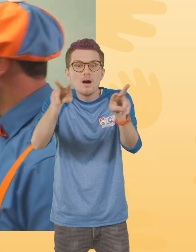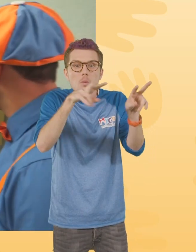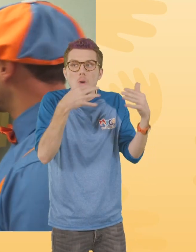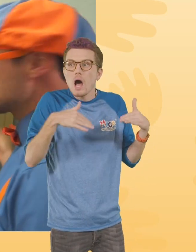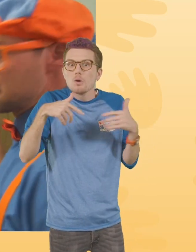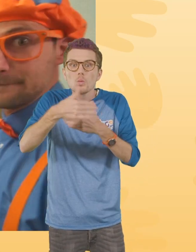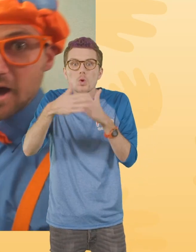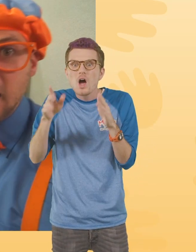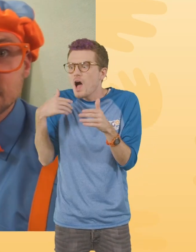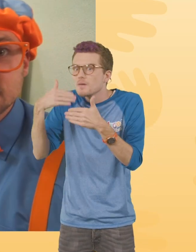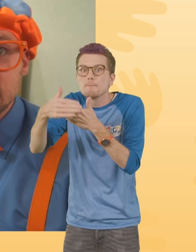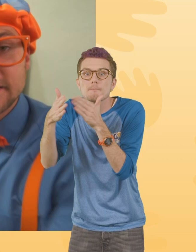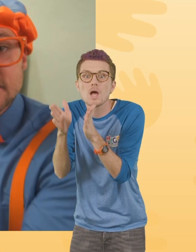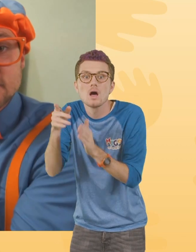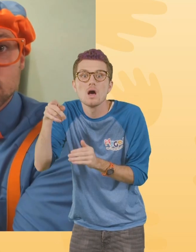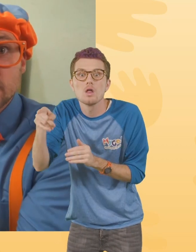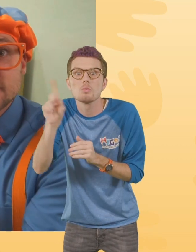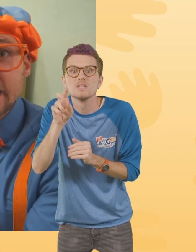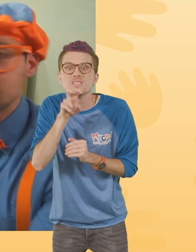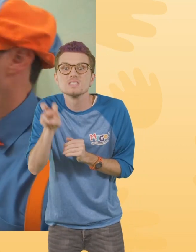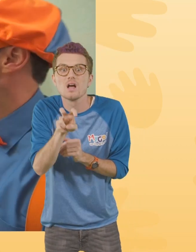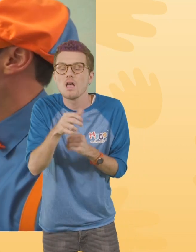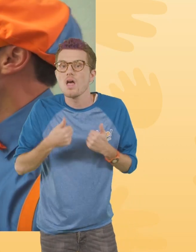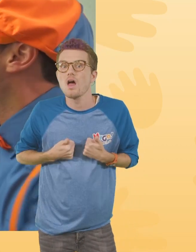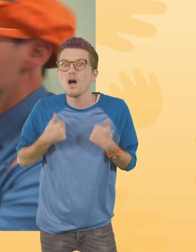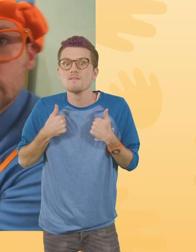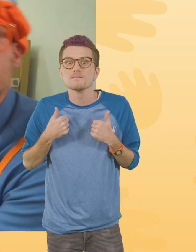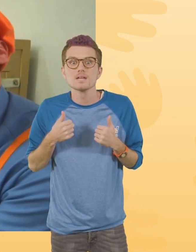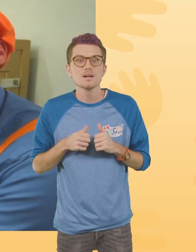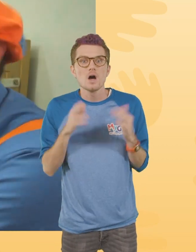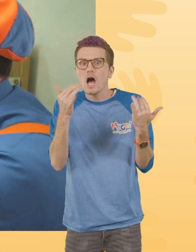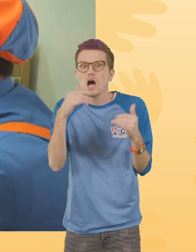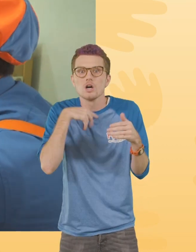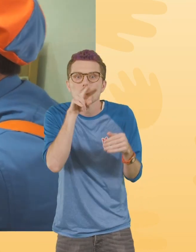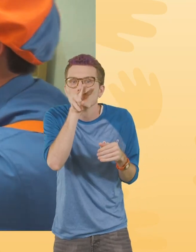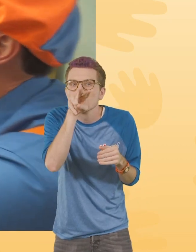this is a box. And this is where a snake lives. Let's read what